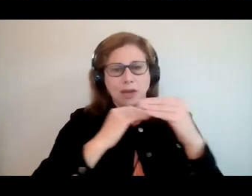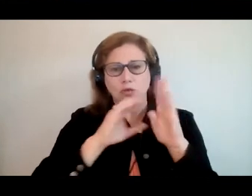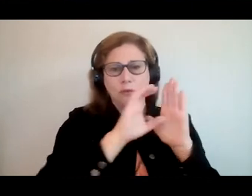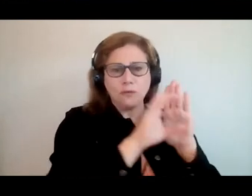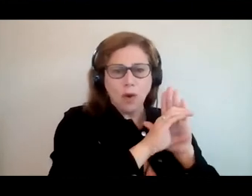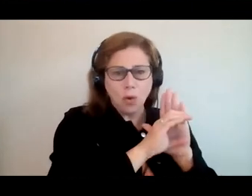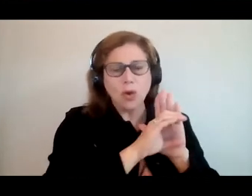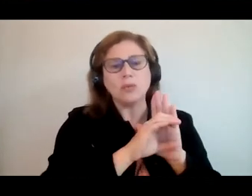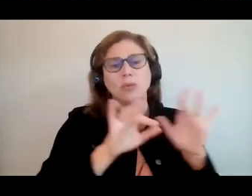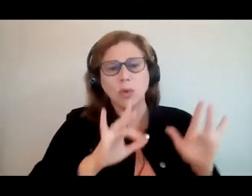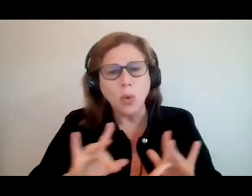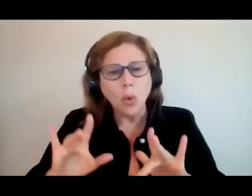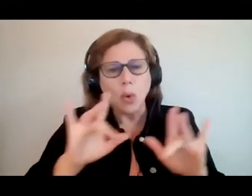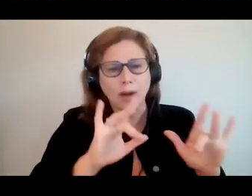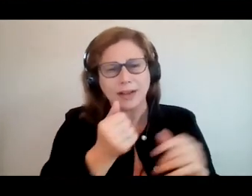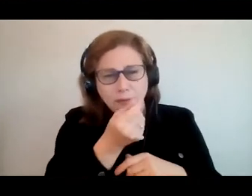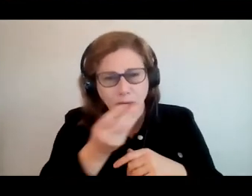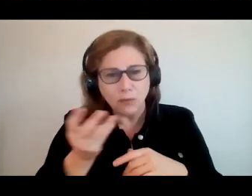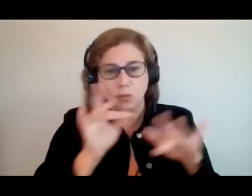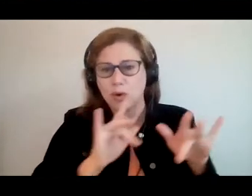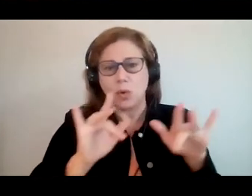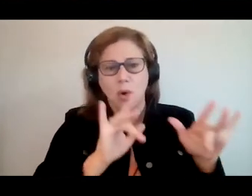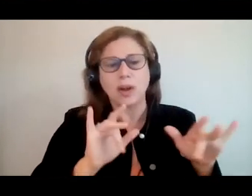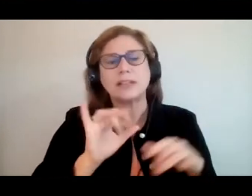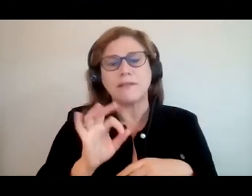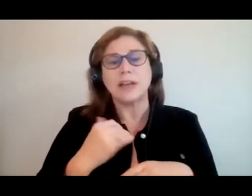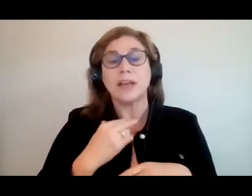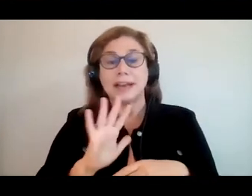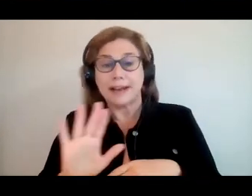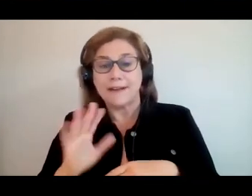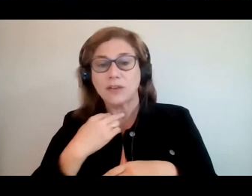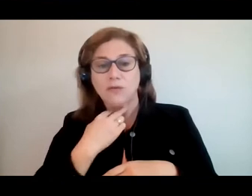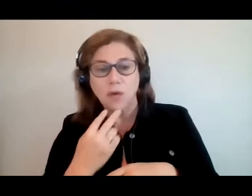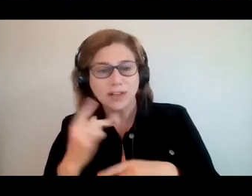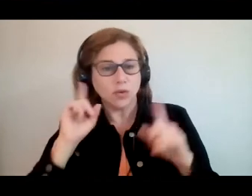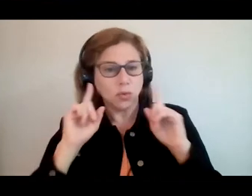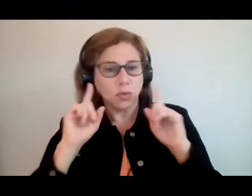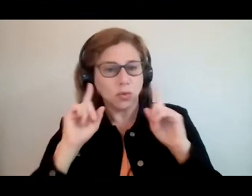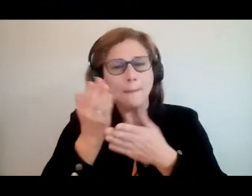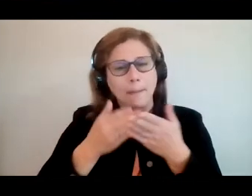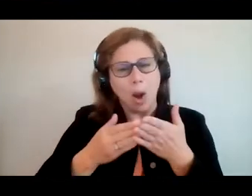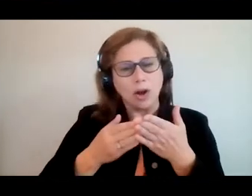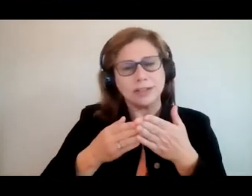recordings, and some very few recordings that you have of his voice in rehearsals, which you hear parts of it in the film.